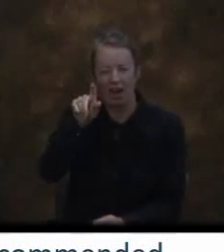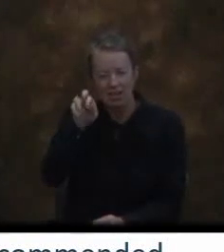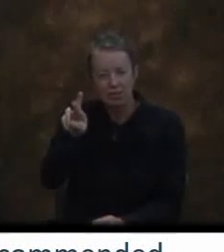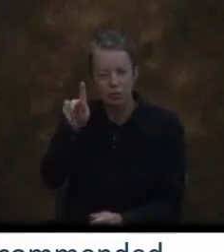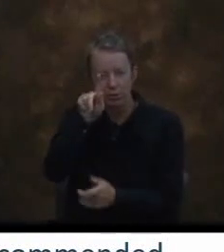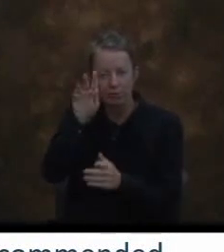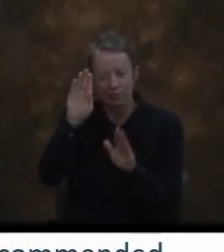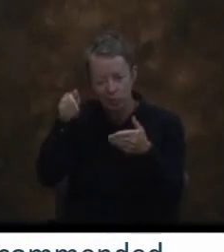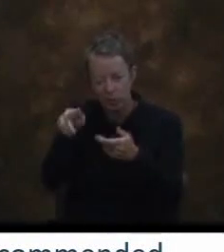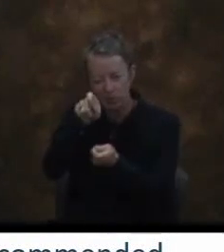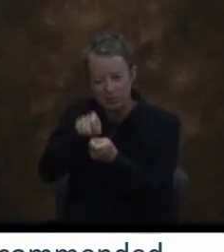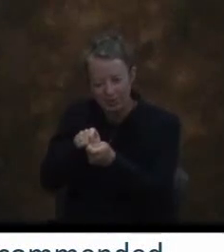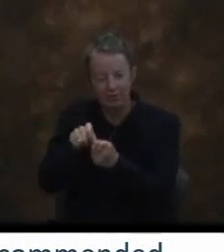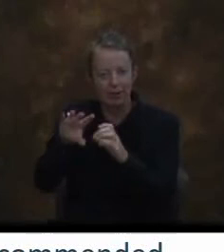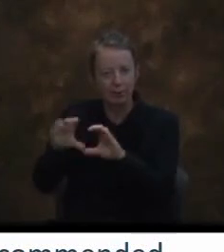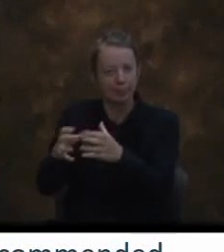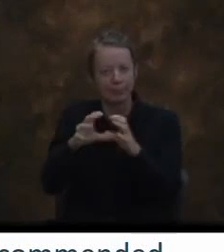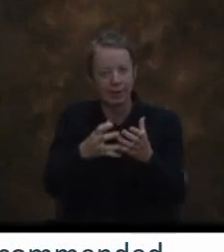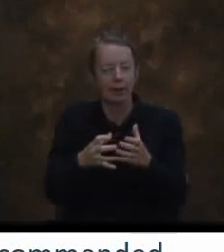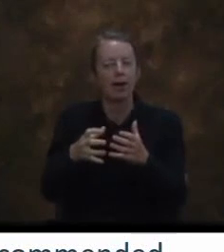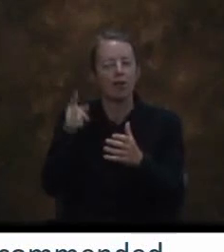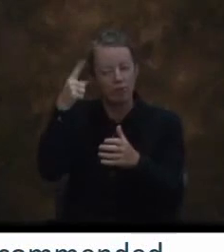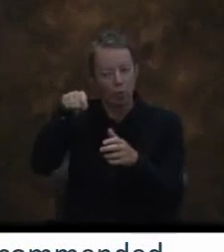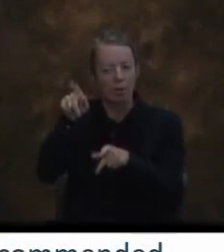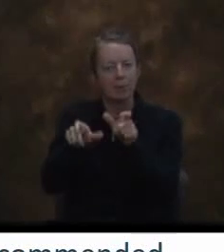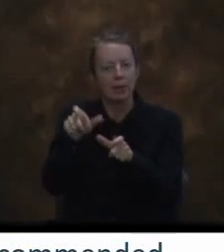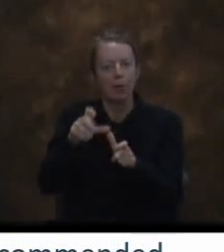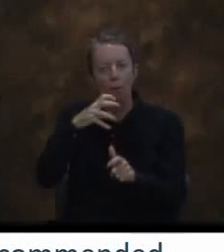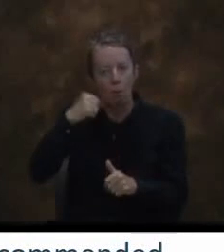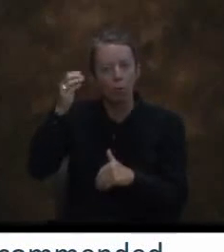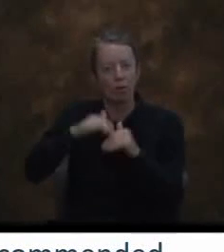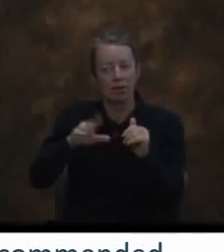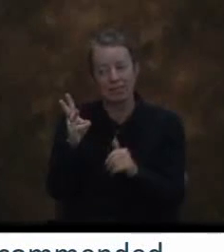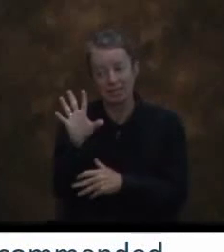is 65 years and older, at high risk for